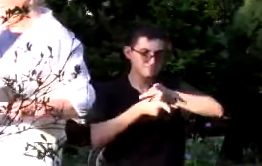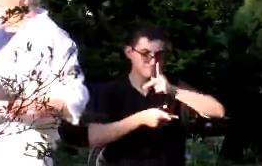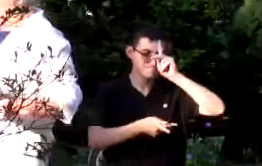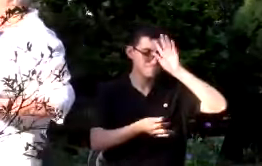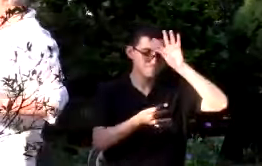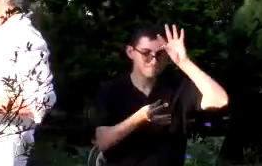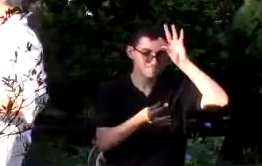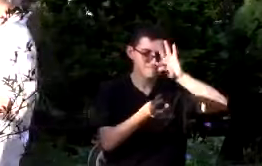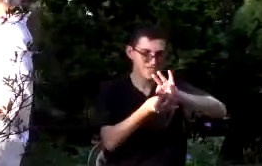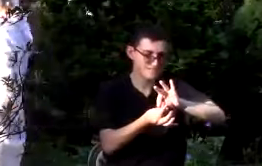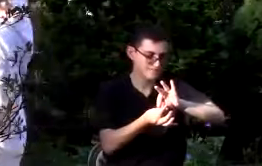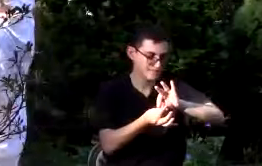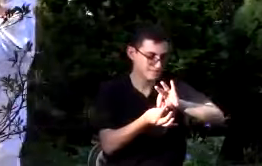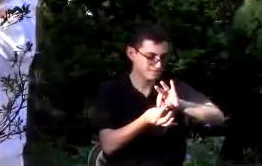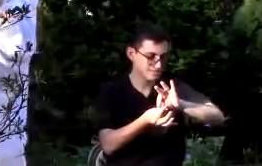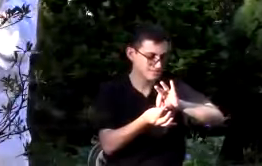lecha,